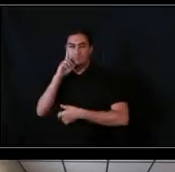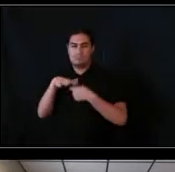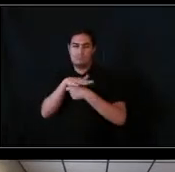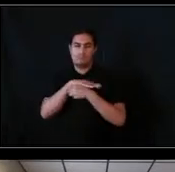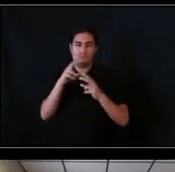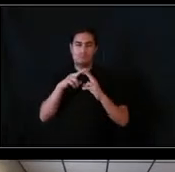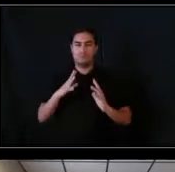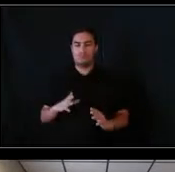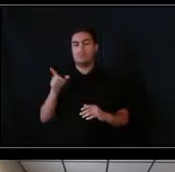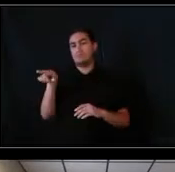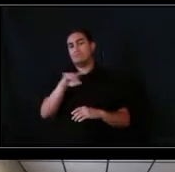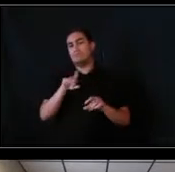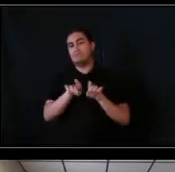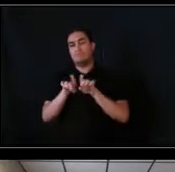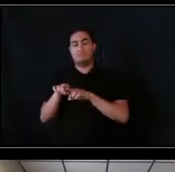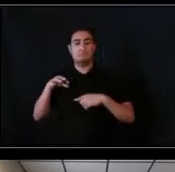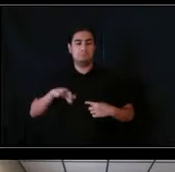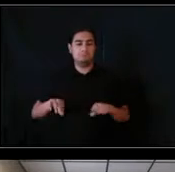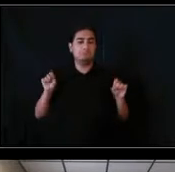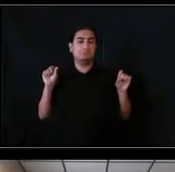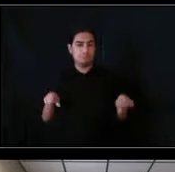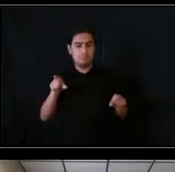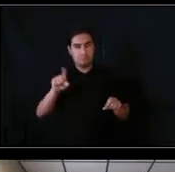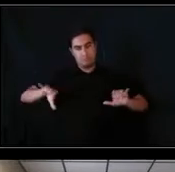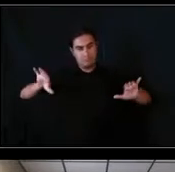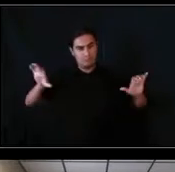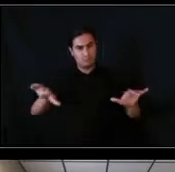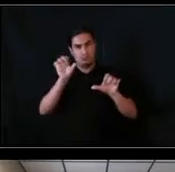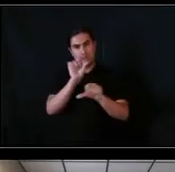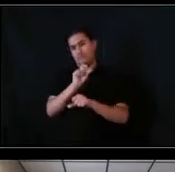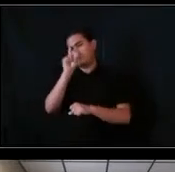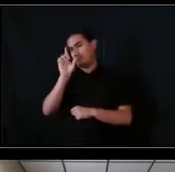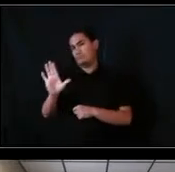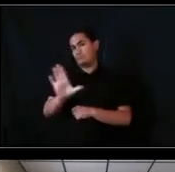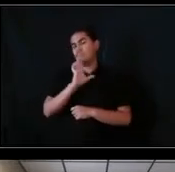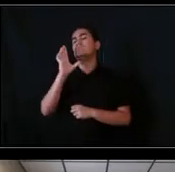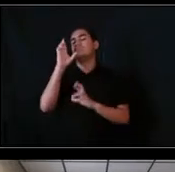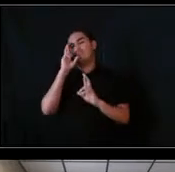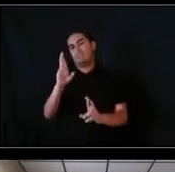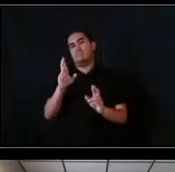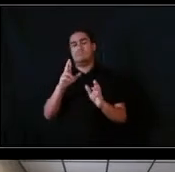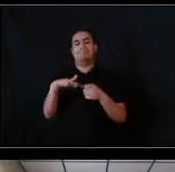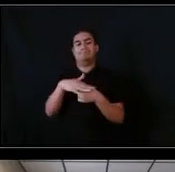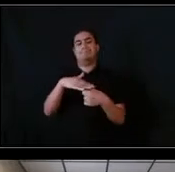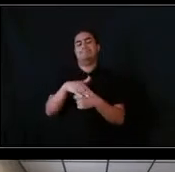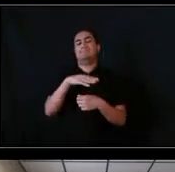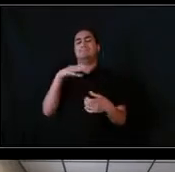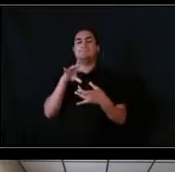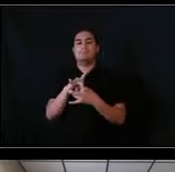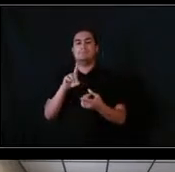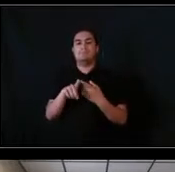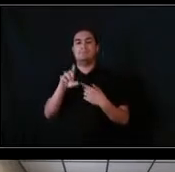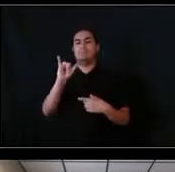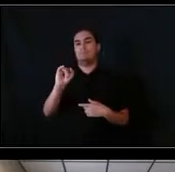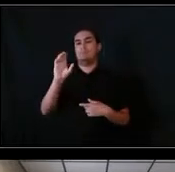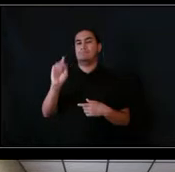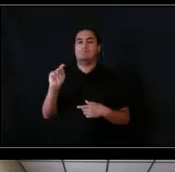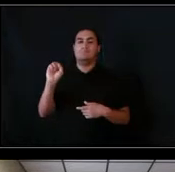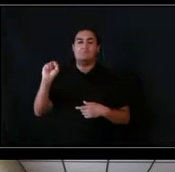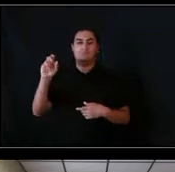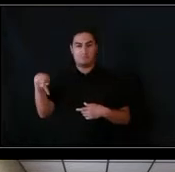also benefit you know as they're doing work within their respective areas to start looking at the itsp and so we really kind of have like a